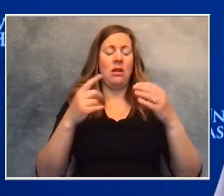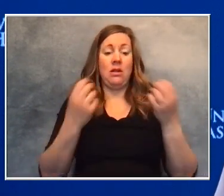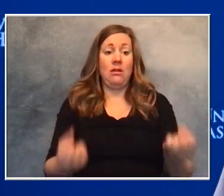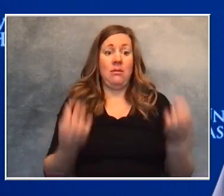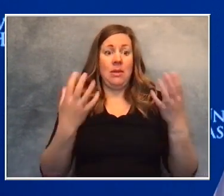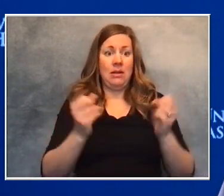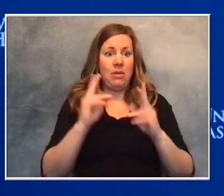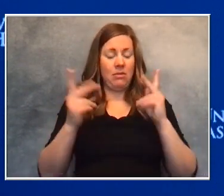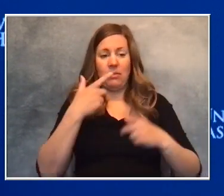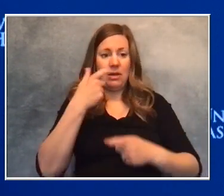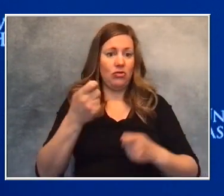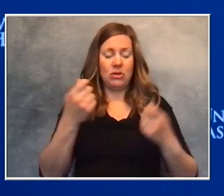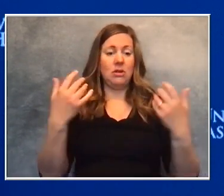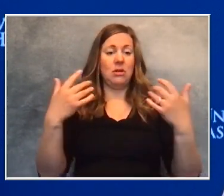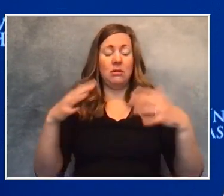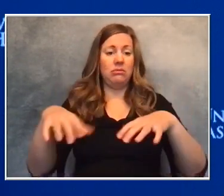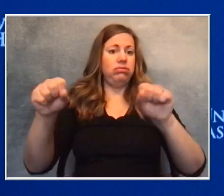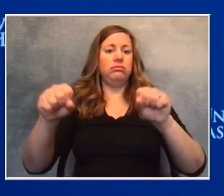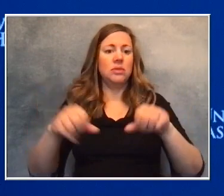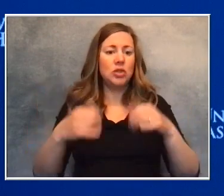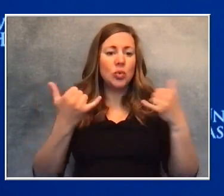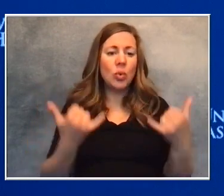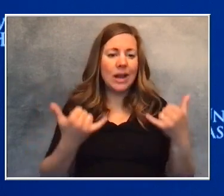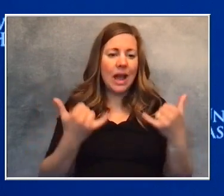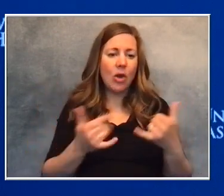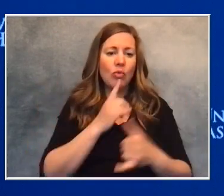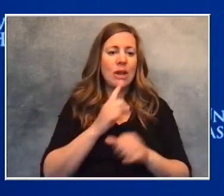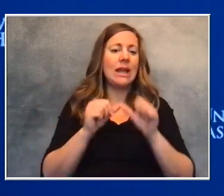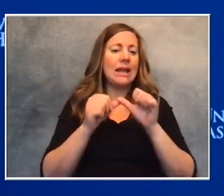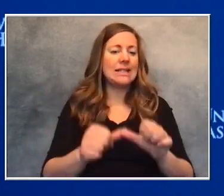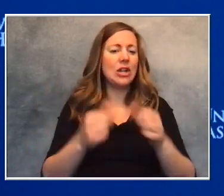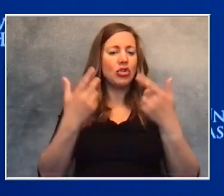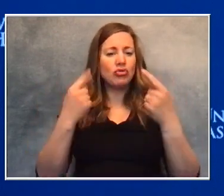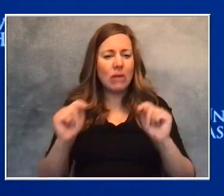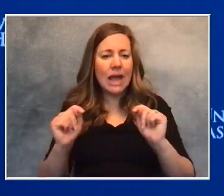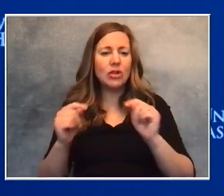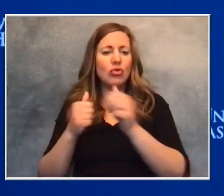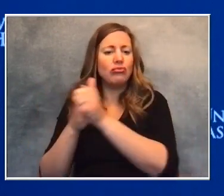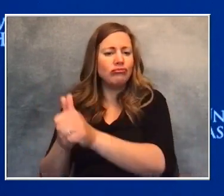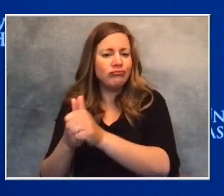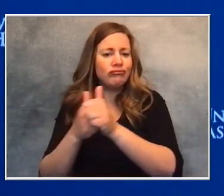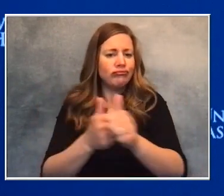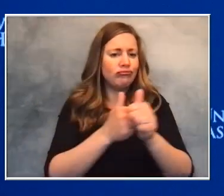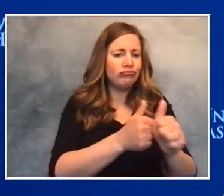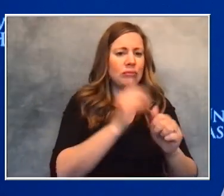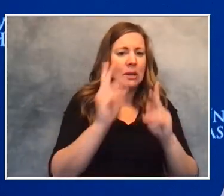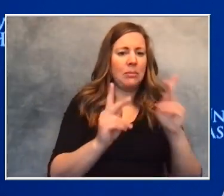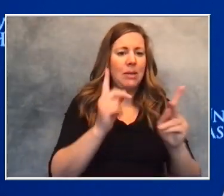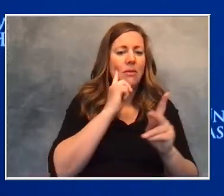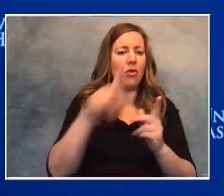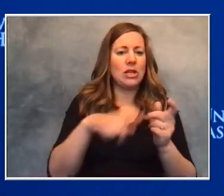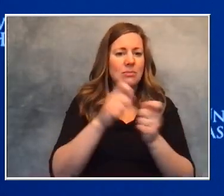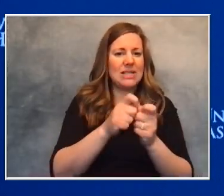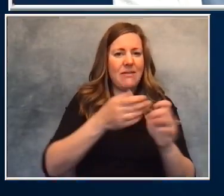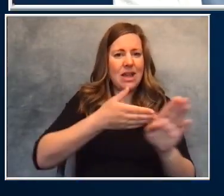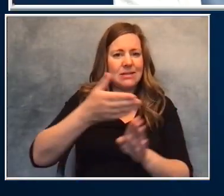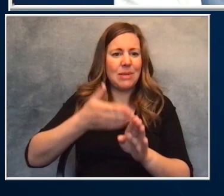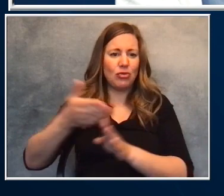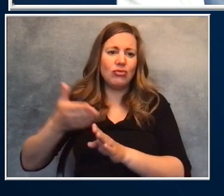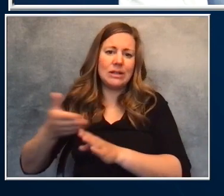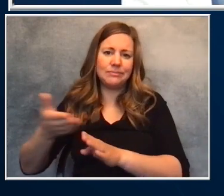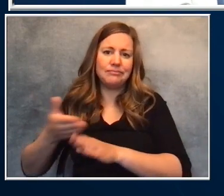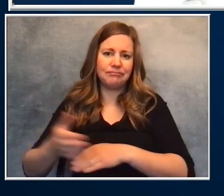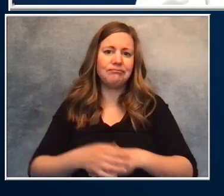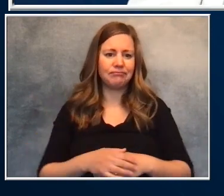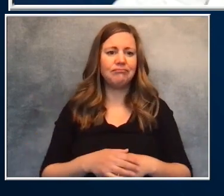now it is just continuing to funnel and track those people into those specific subspecialties for which they may be having the problem.